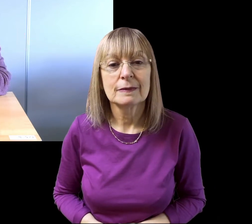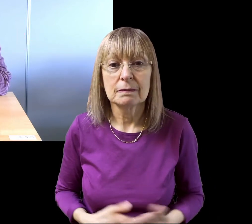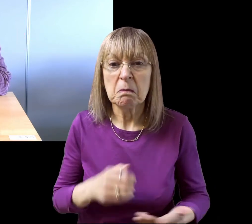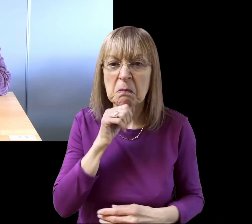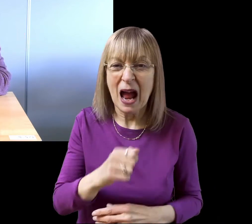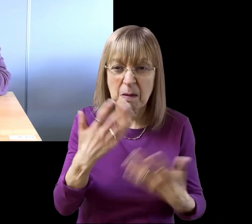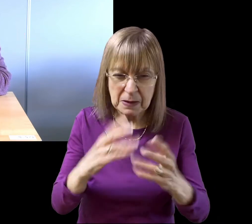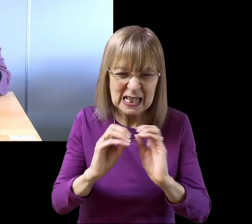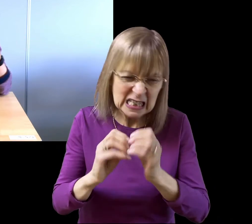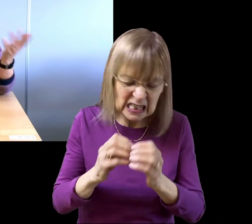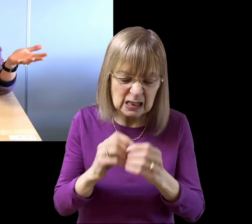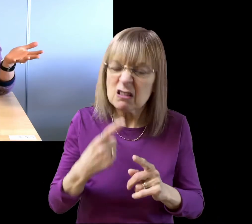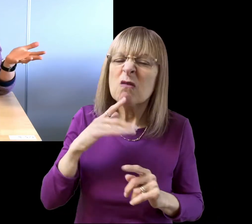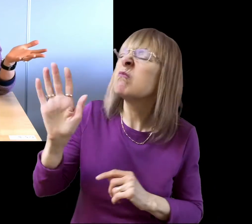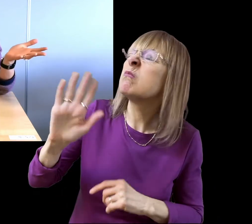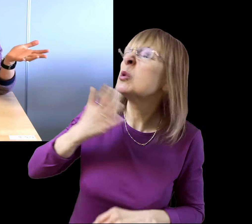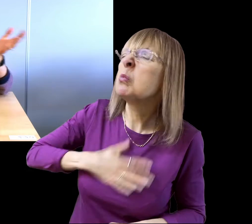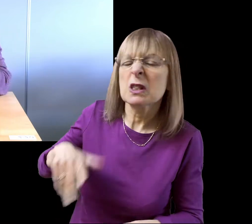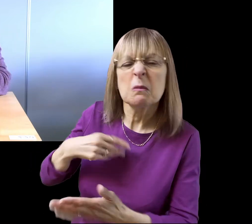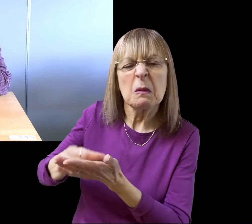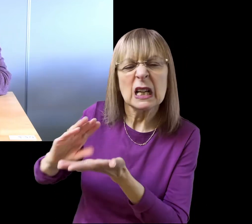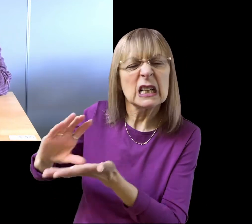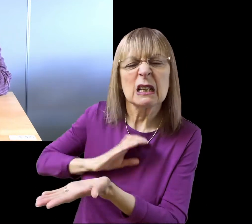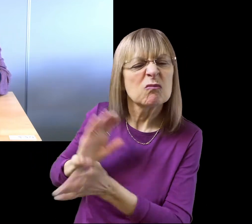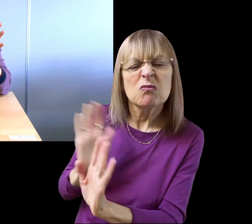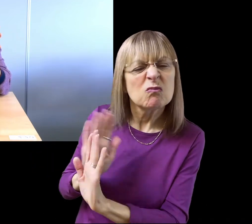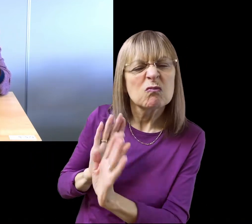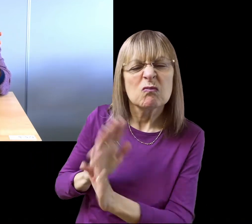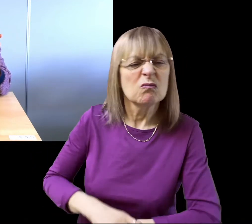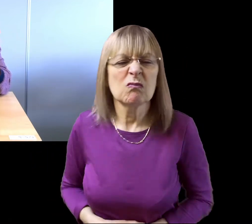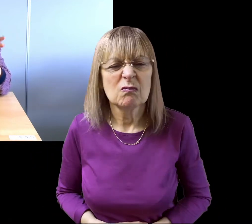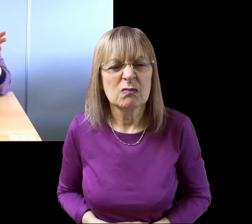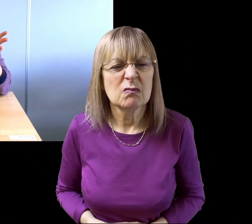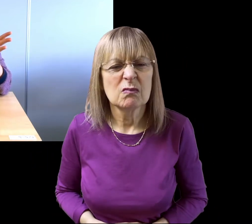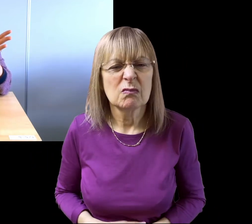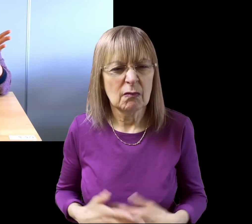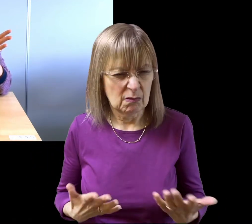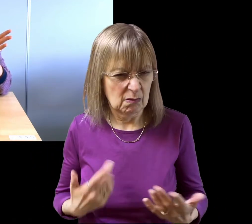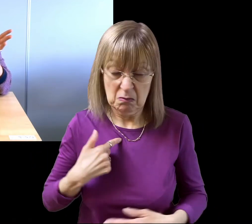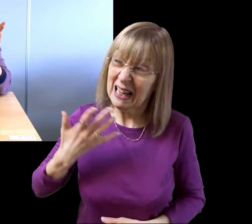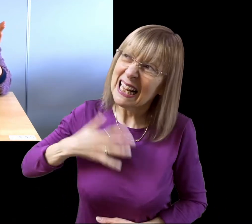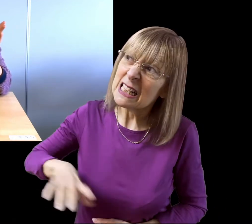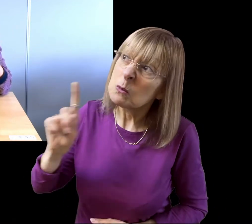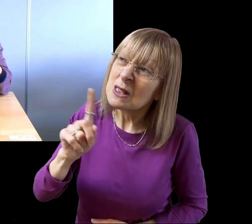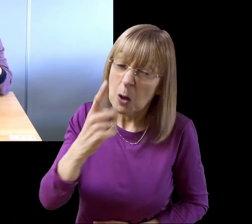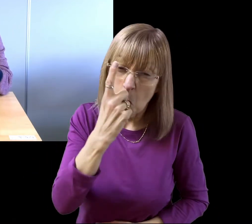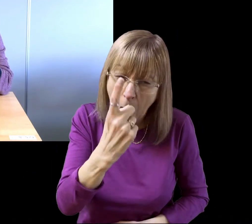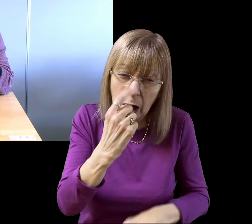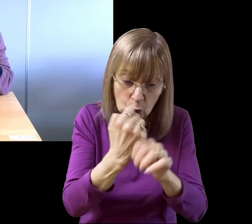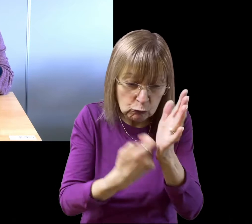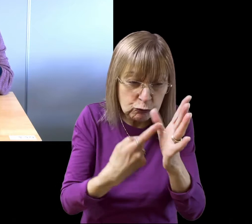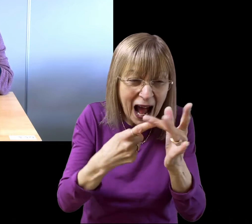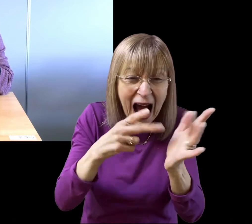money. And the man who's done the task says, I don't require any payment. All I require is 1